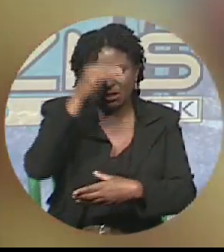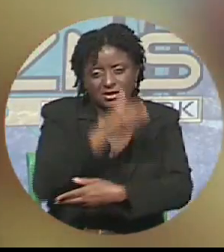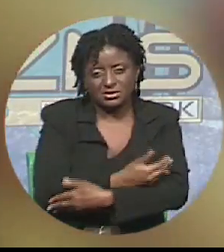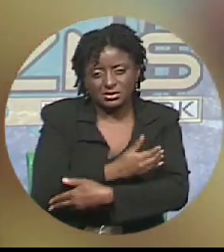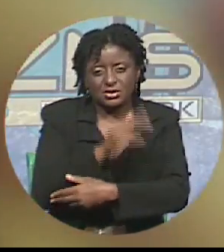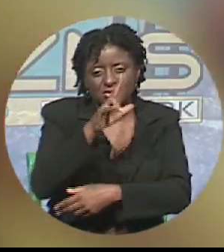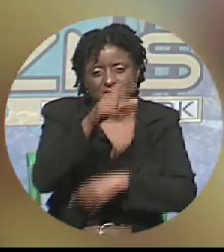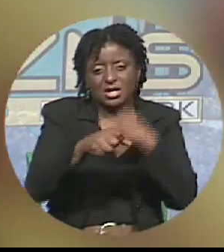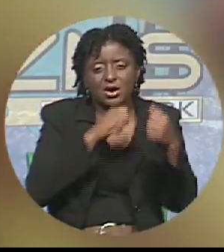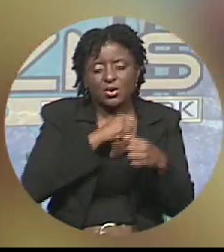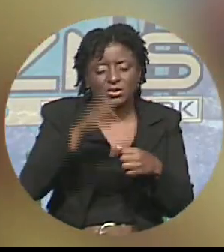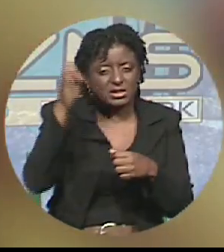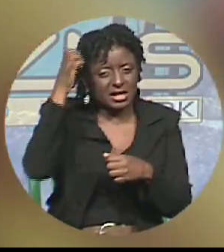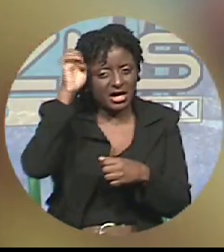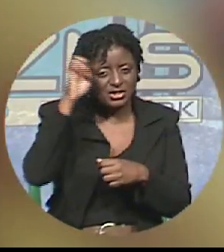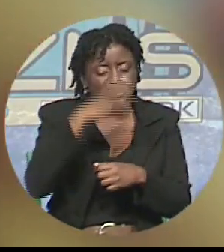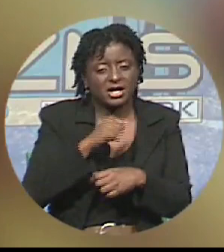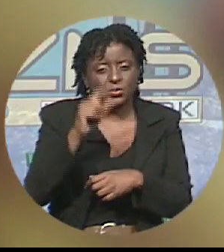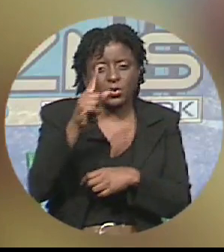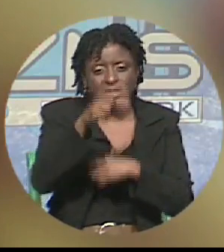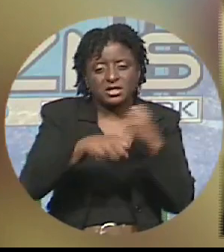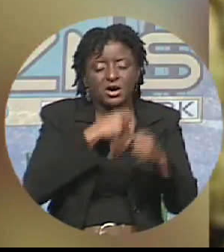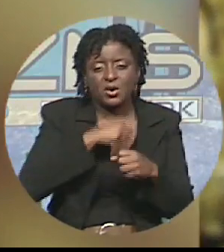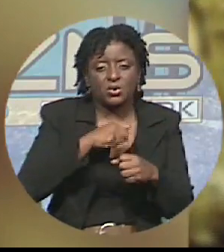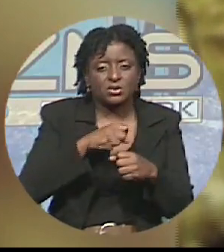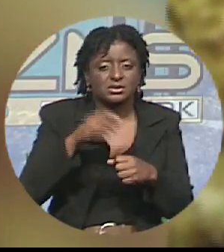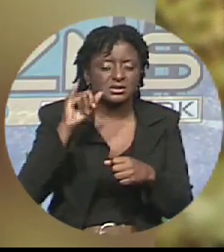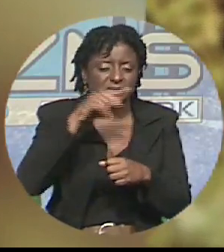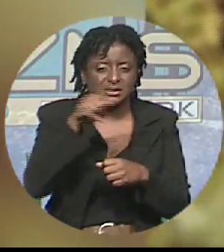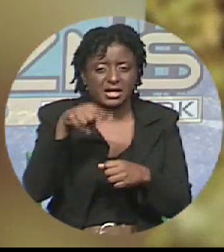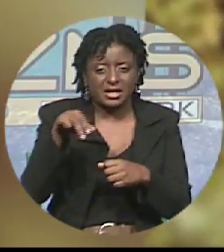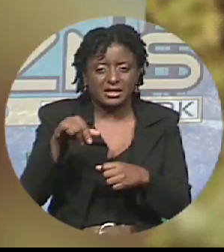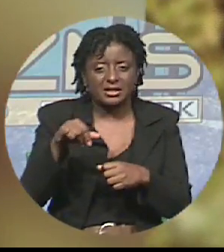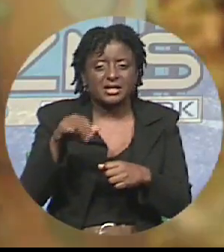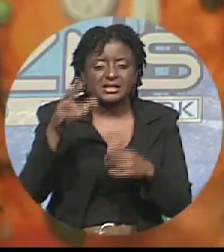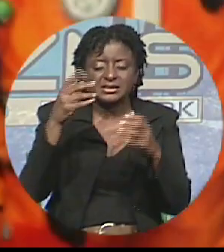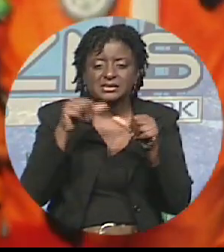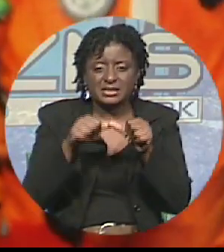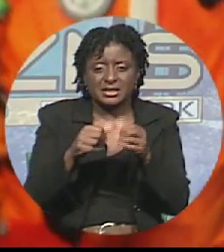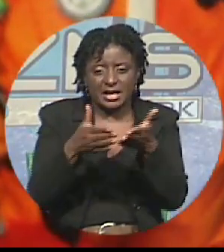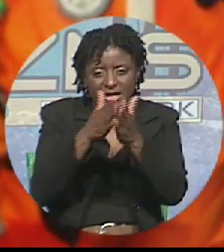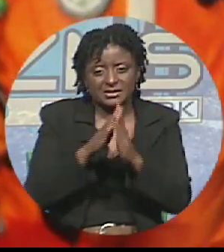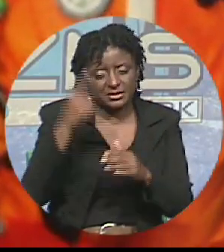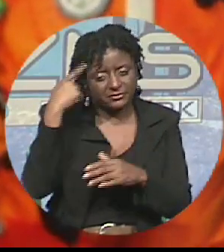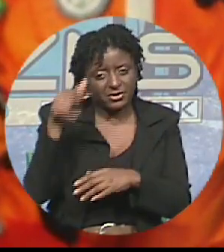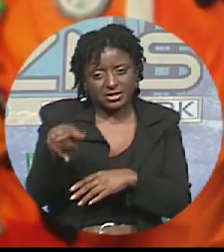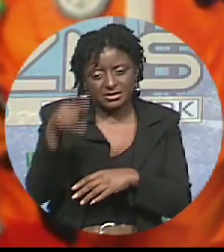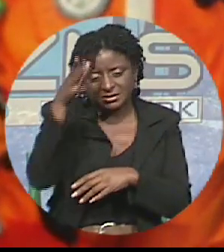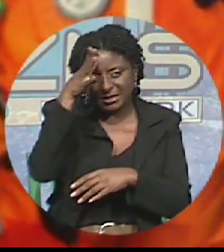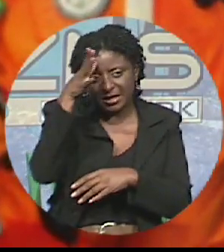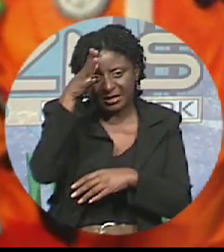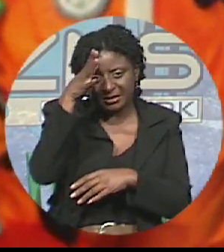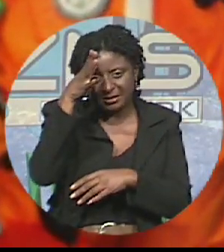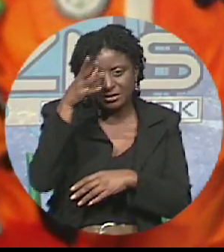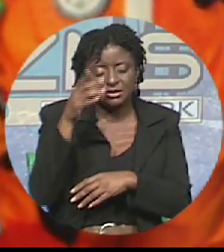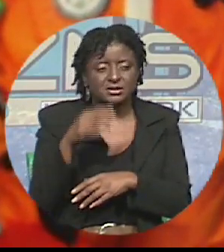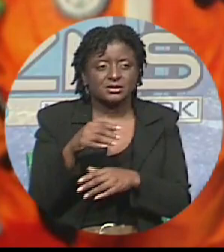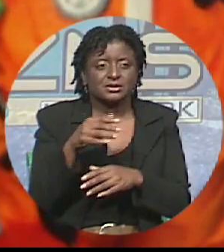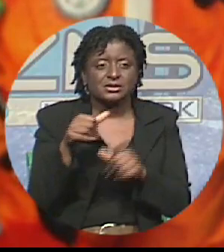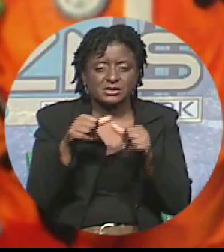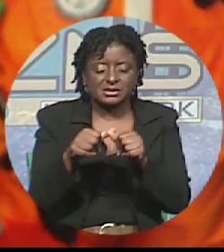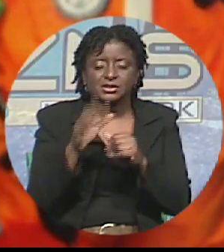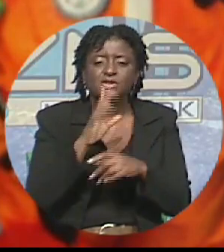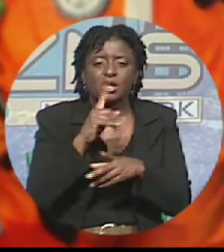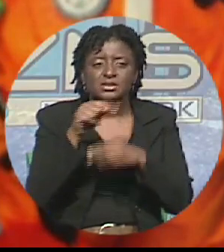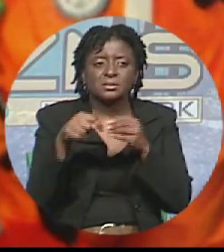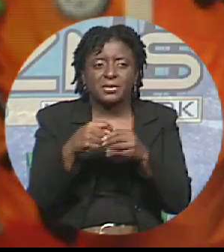Zion. She says the 1-year-old still calls out for his dad. The grieving widow talked about their adjustment and says death has cheated